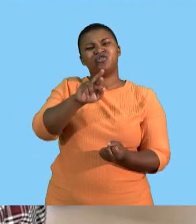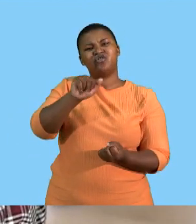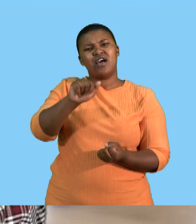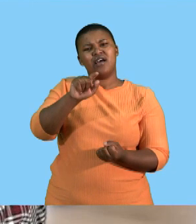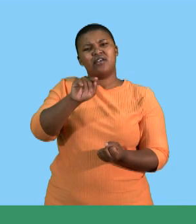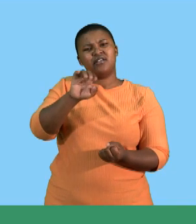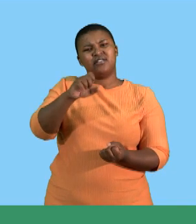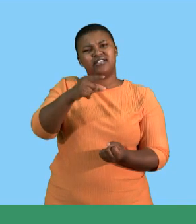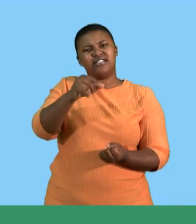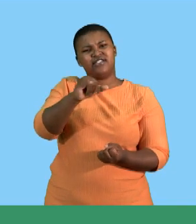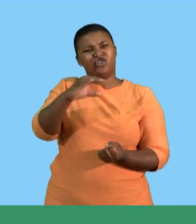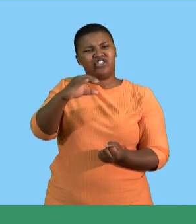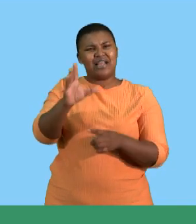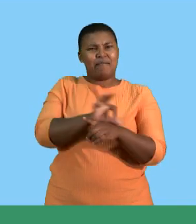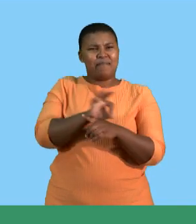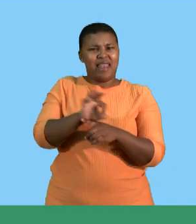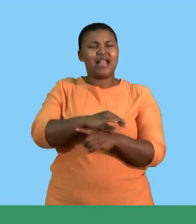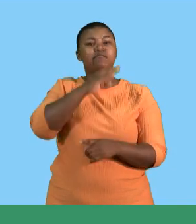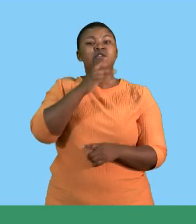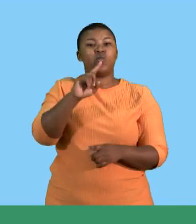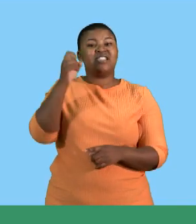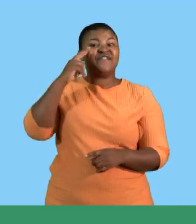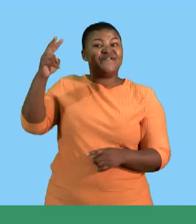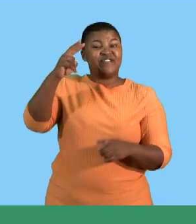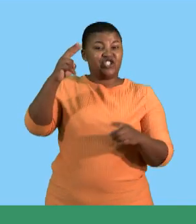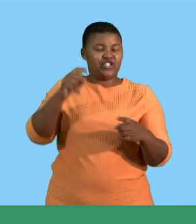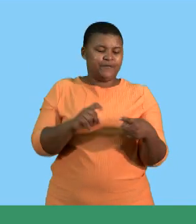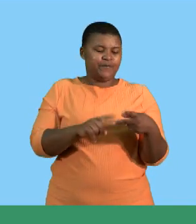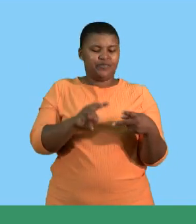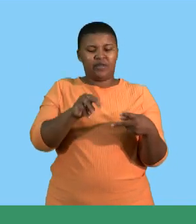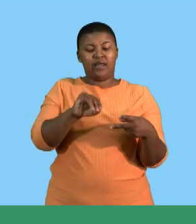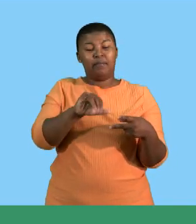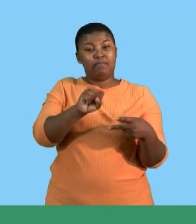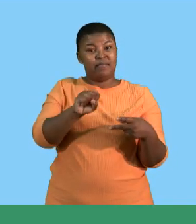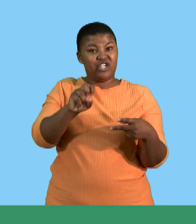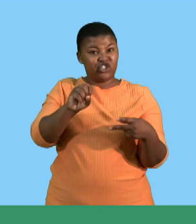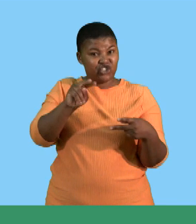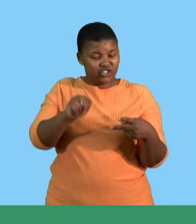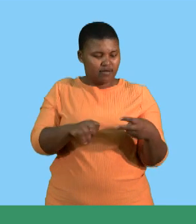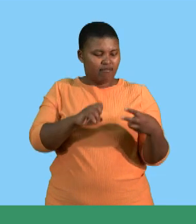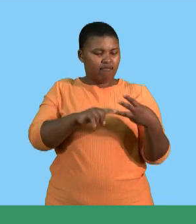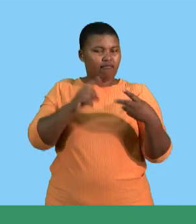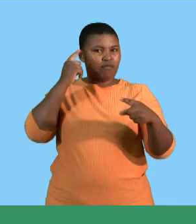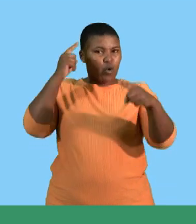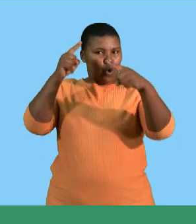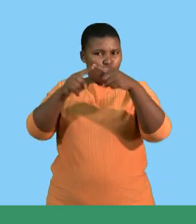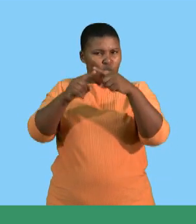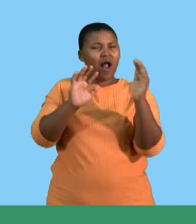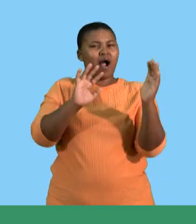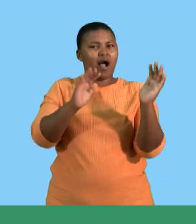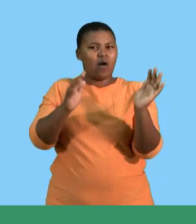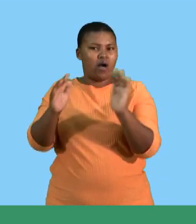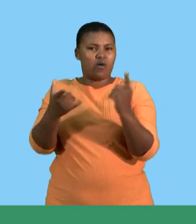vision, the mission statements, the goals, and the objectives.